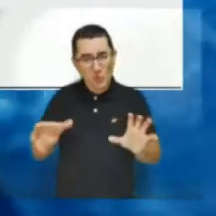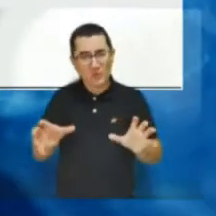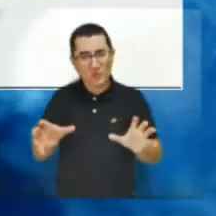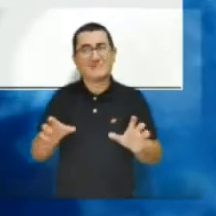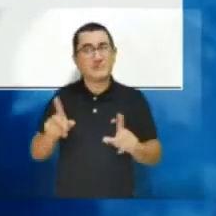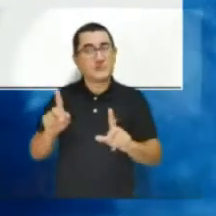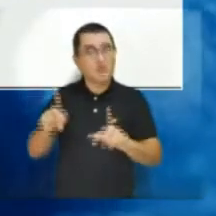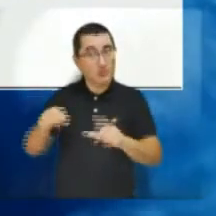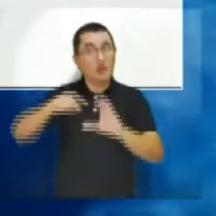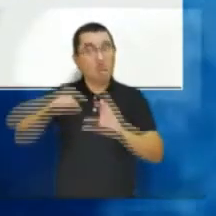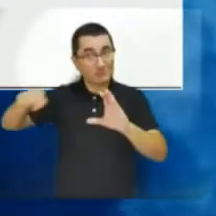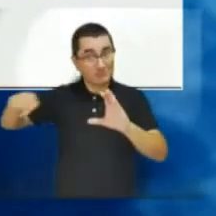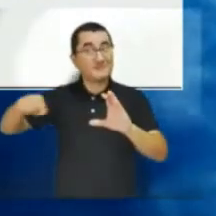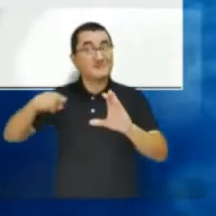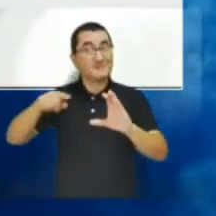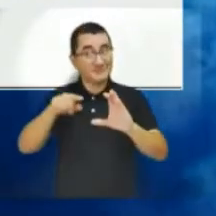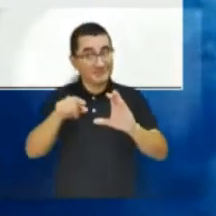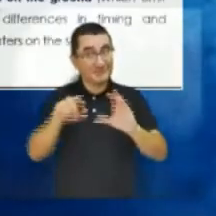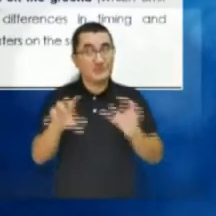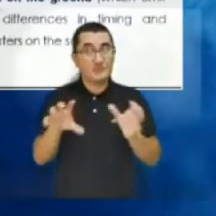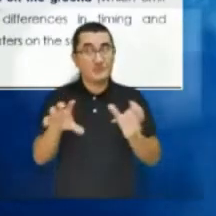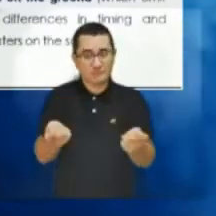on big sites.